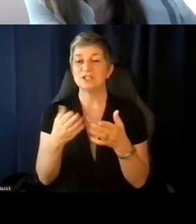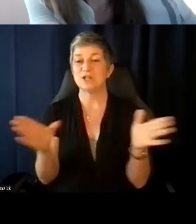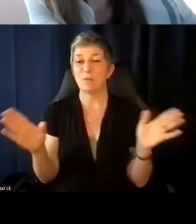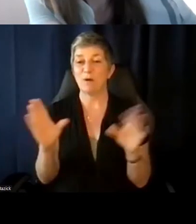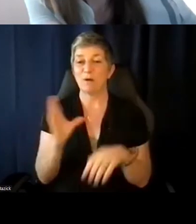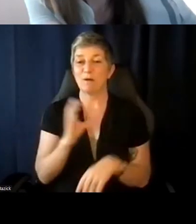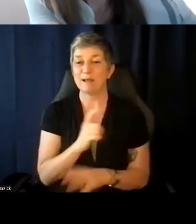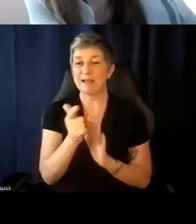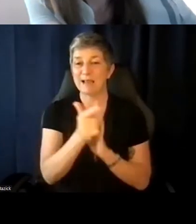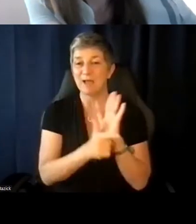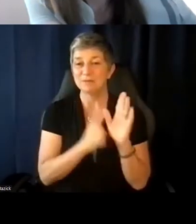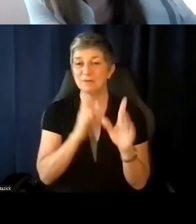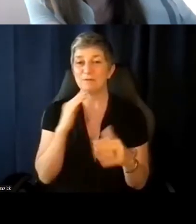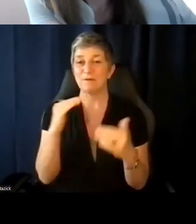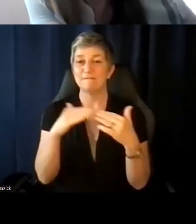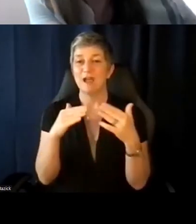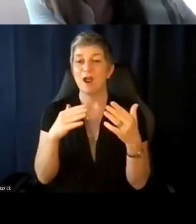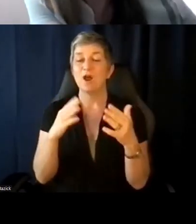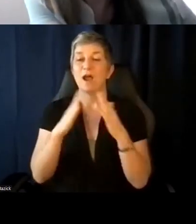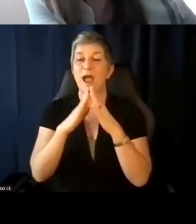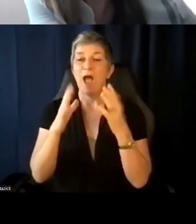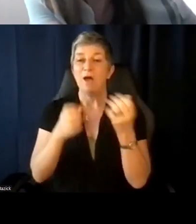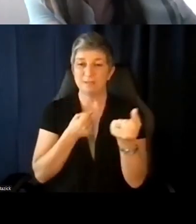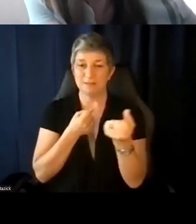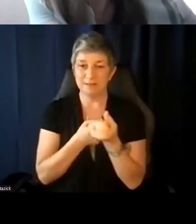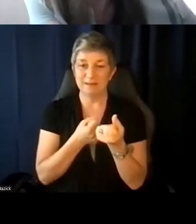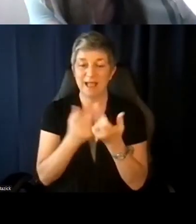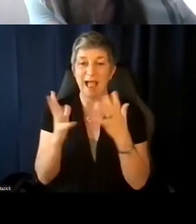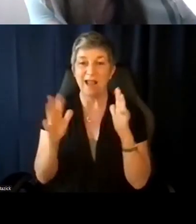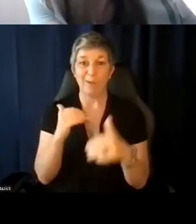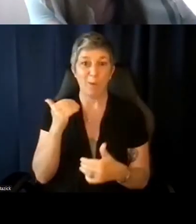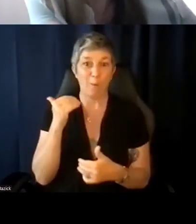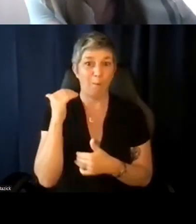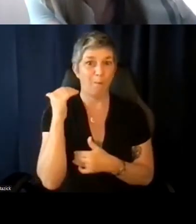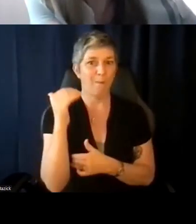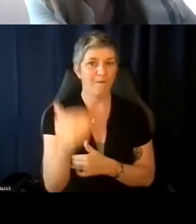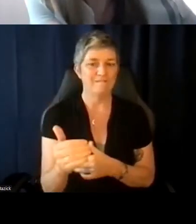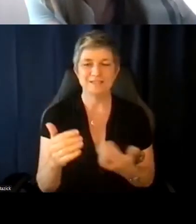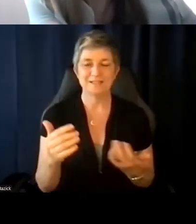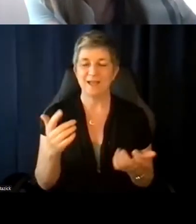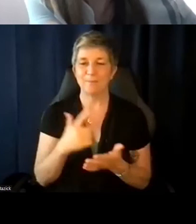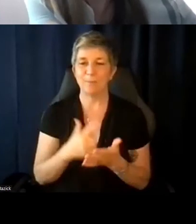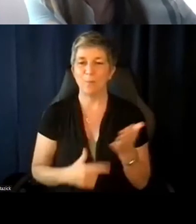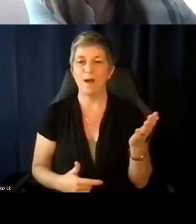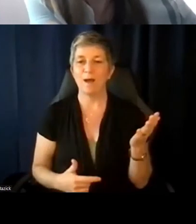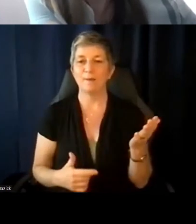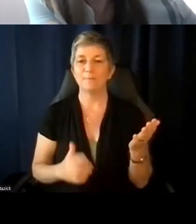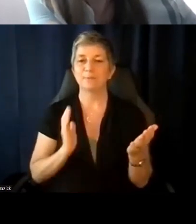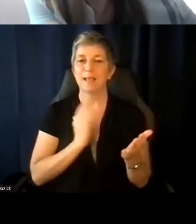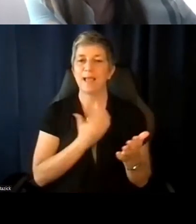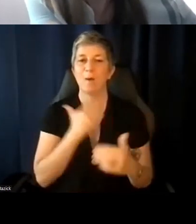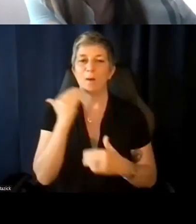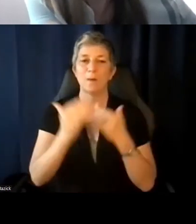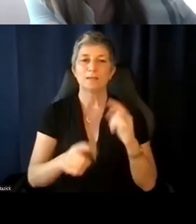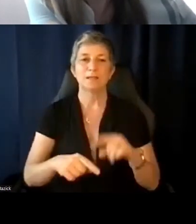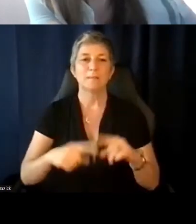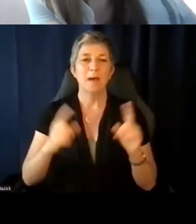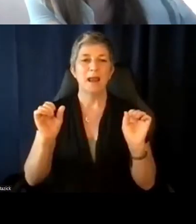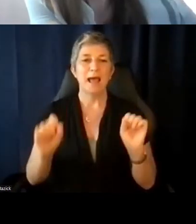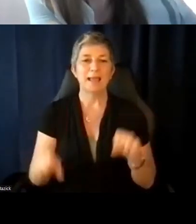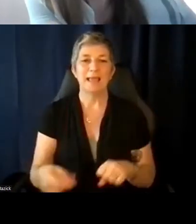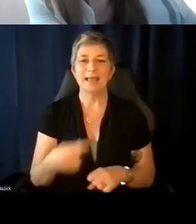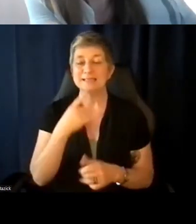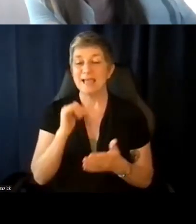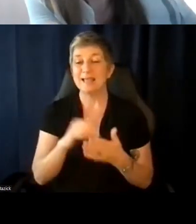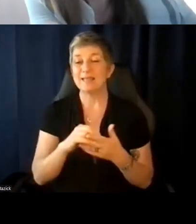Enforcement, because I don't want to overstep and state sort of like what our process is, but at least I can say that Richard